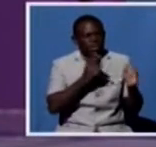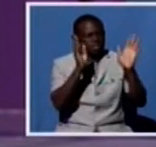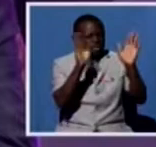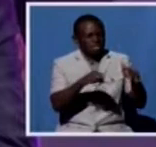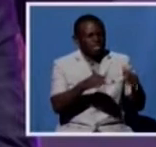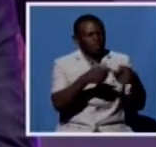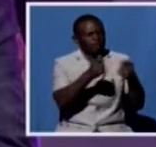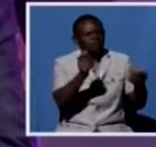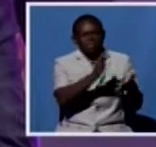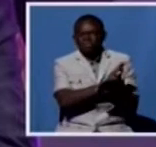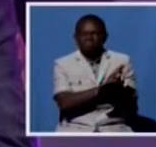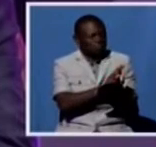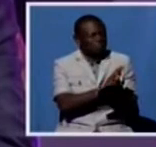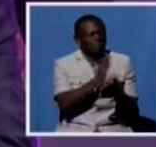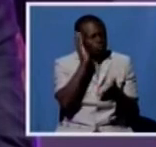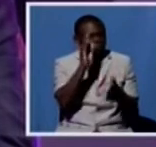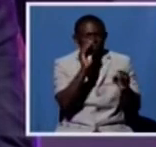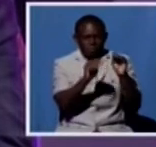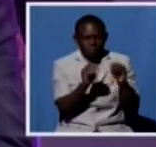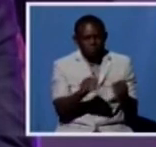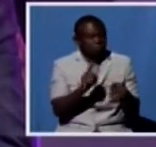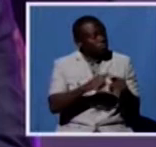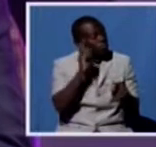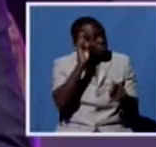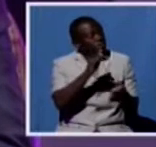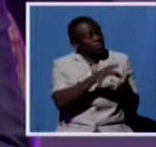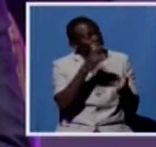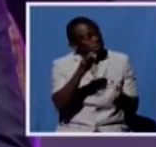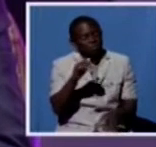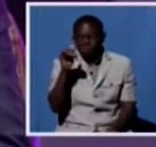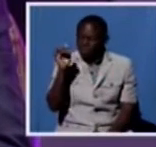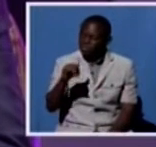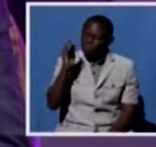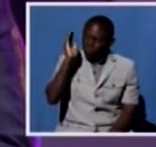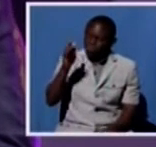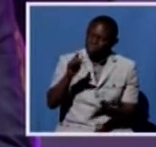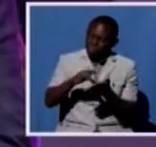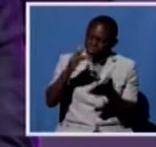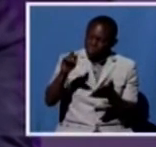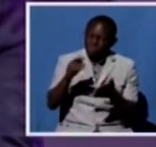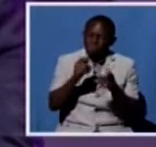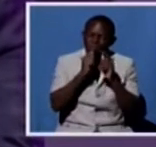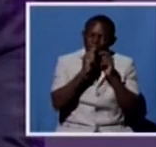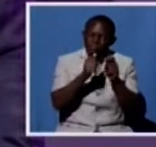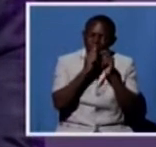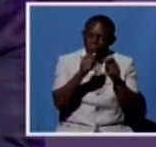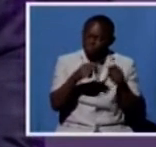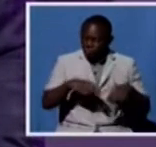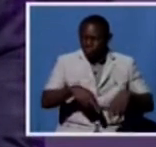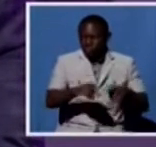essentially in line with the maintenance ethos. When we rehabilitate a road